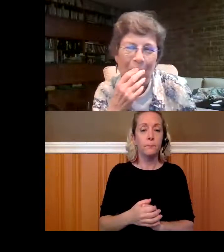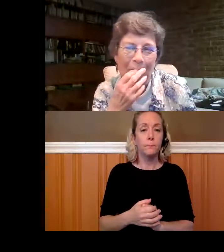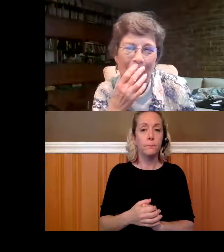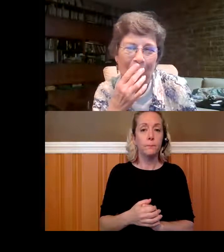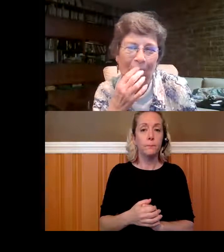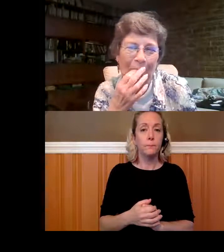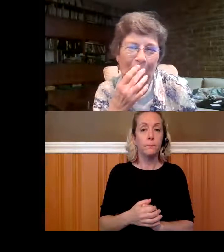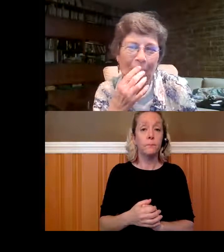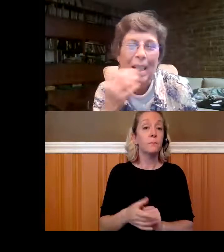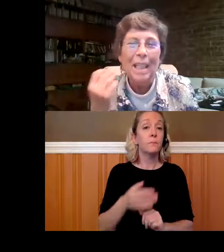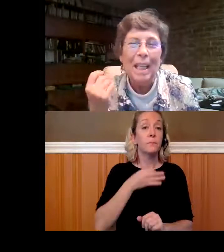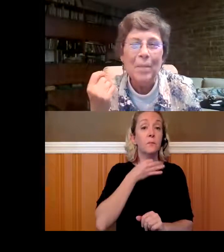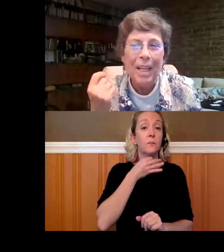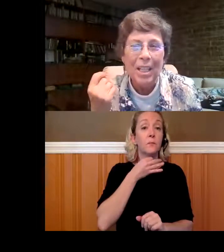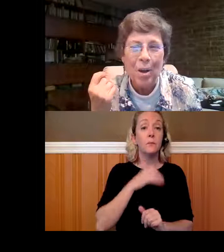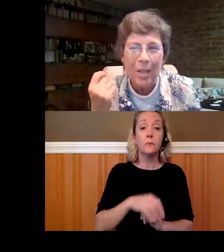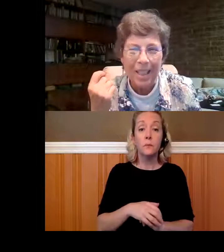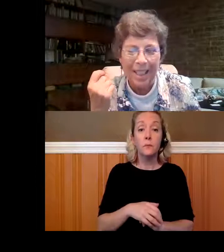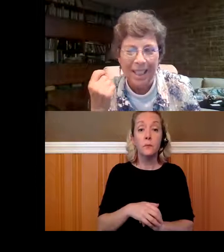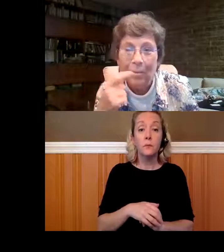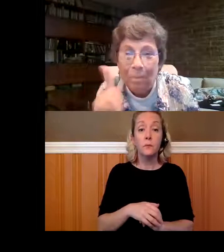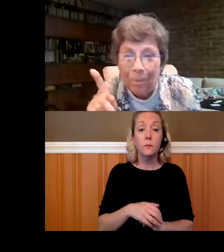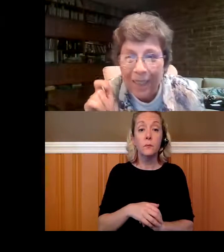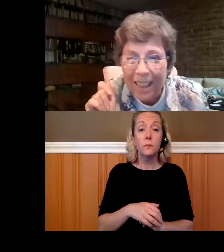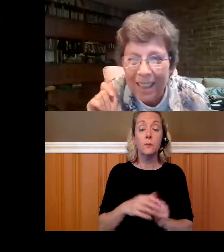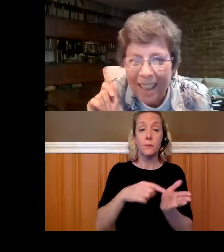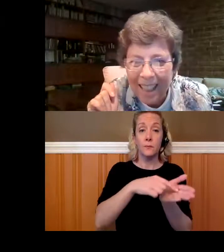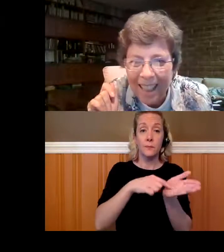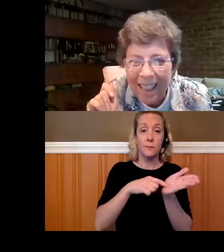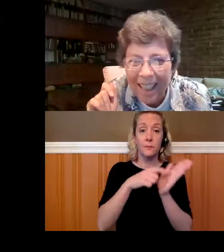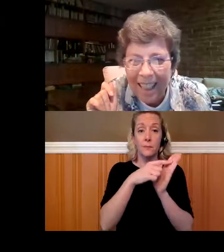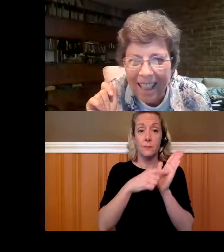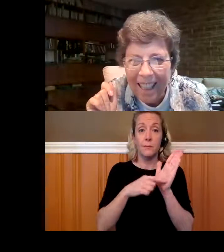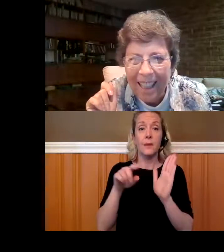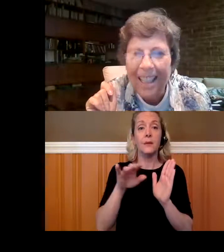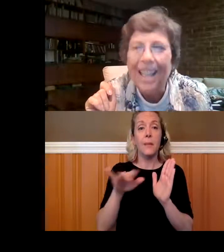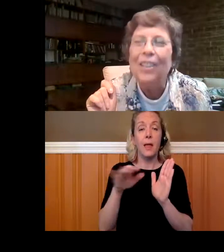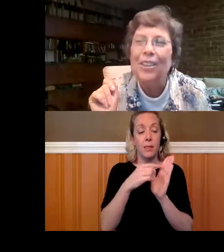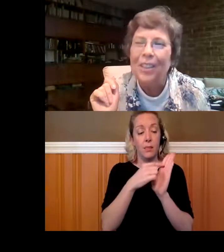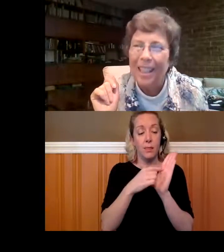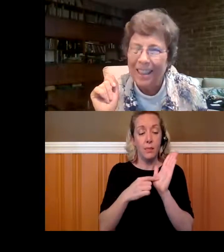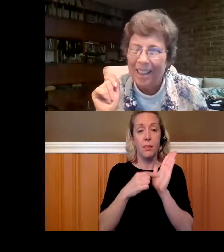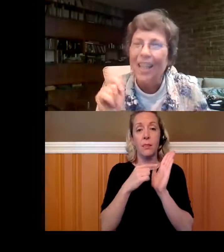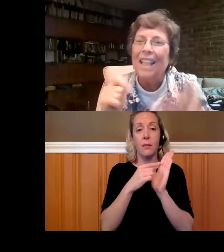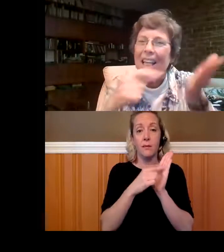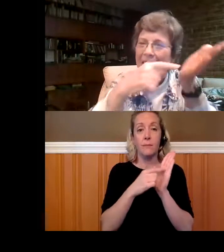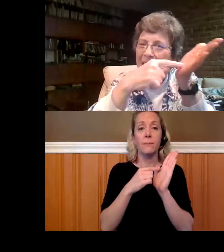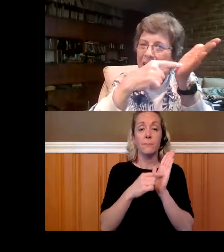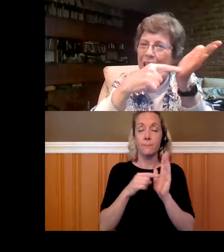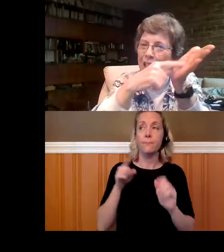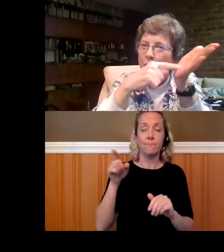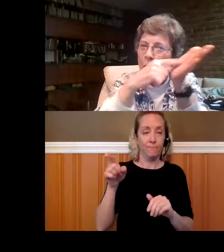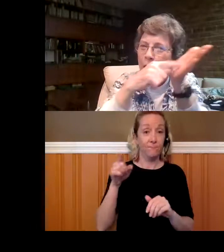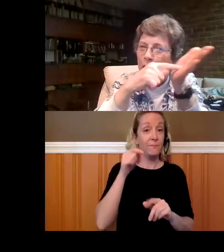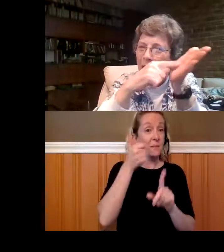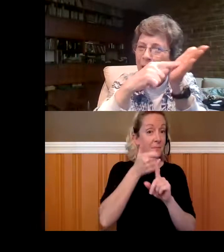Did anybody notice? He spelled in her hand. Good. He showed her how to do